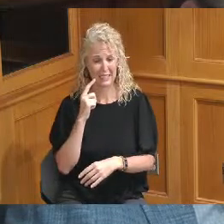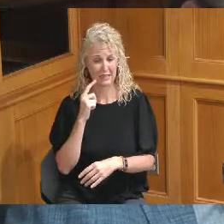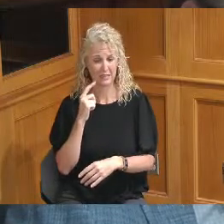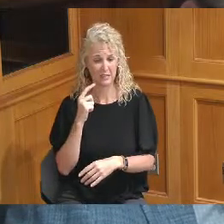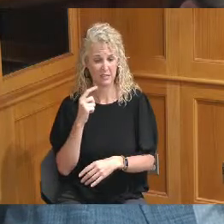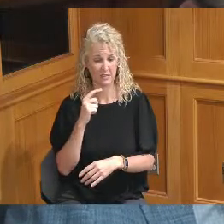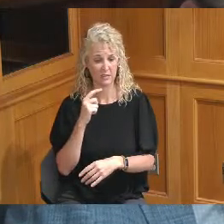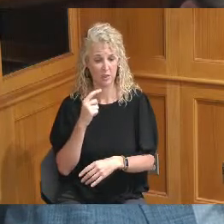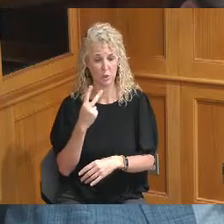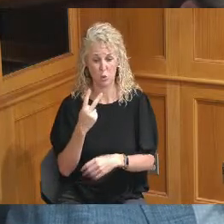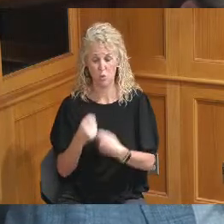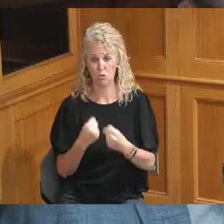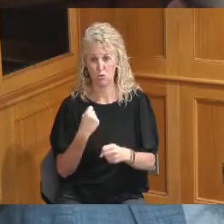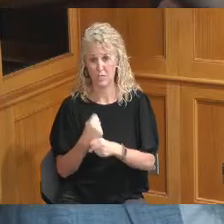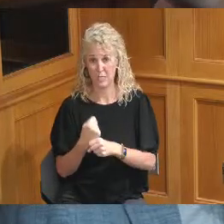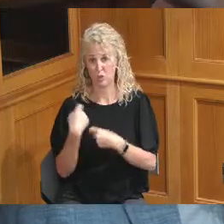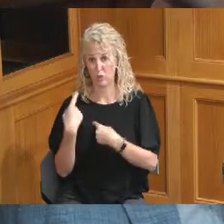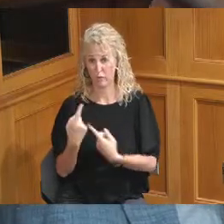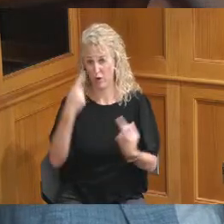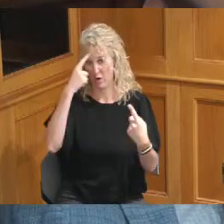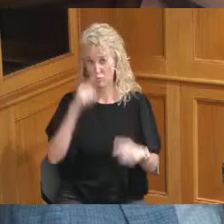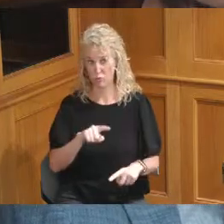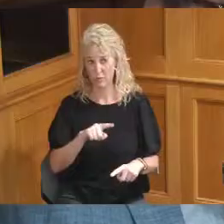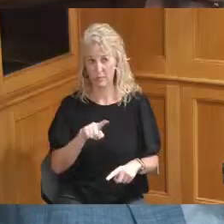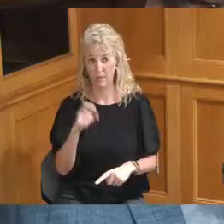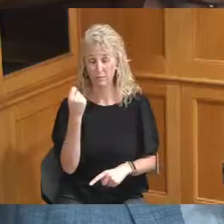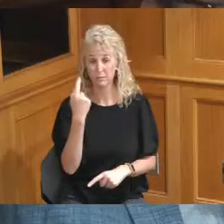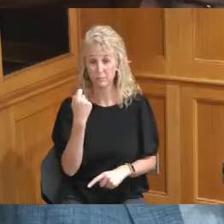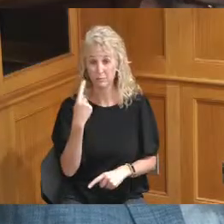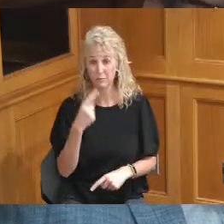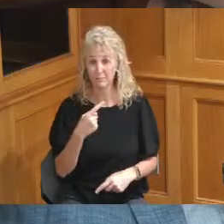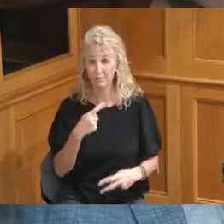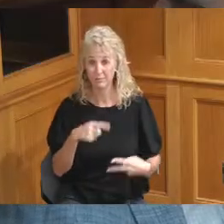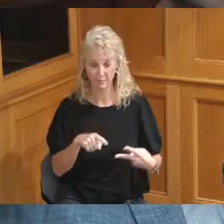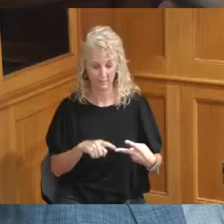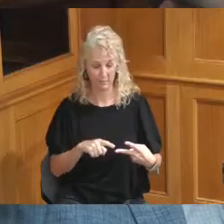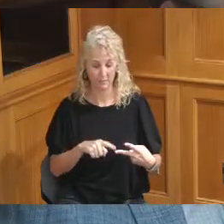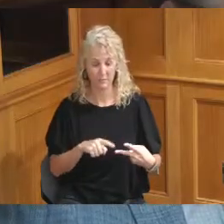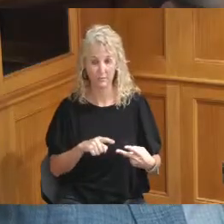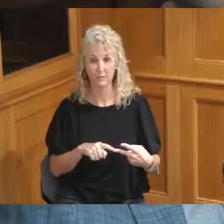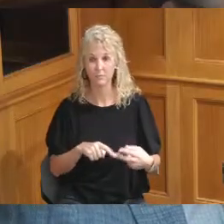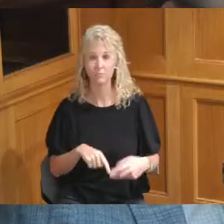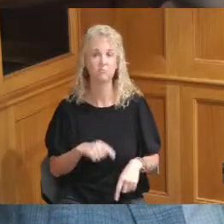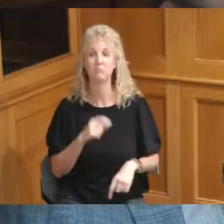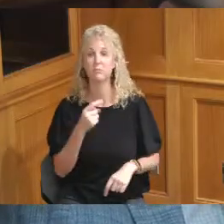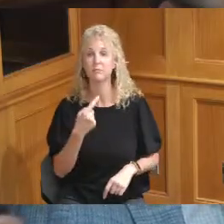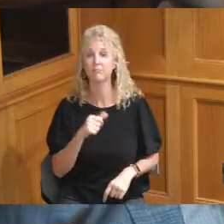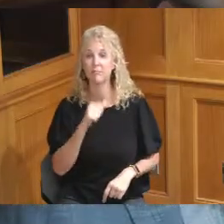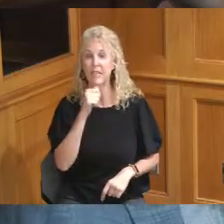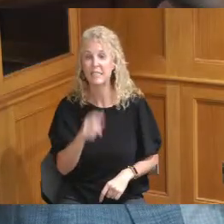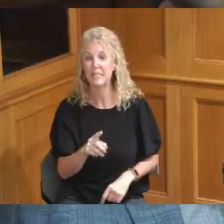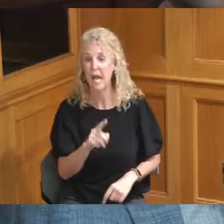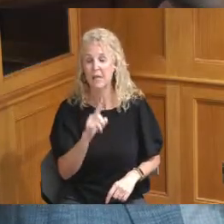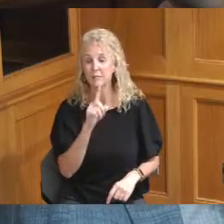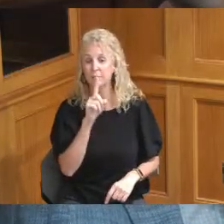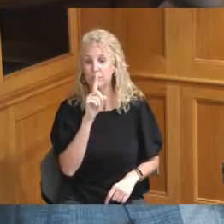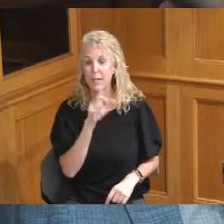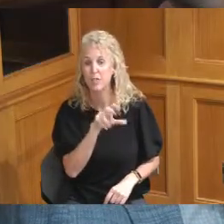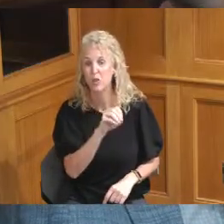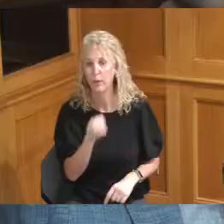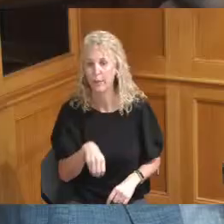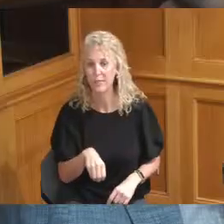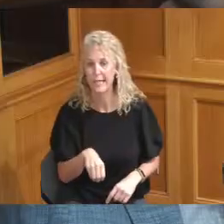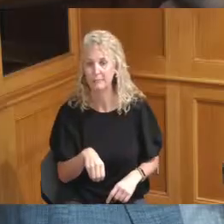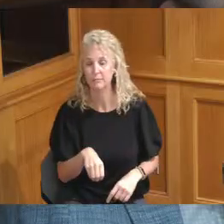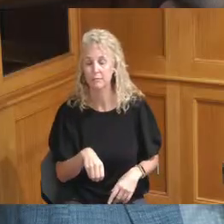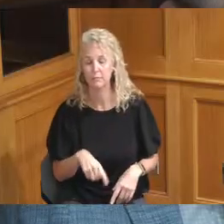been here 5 years. It's a struggle. But in this year, you can't even get to 30%. I can introduce it and they'll say, oh, well,